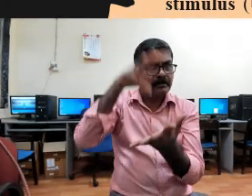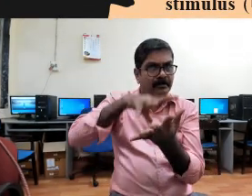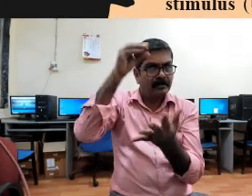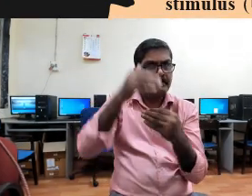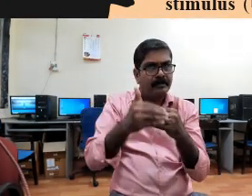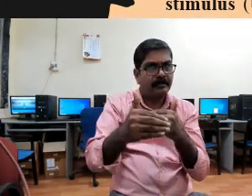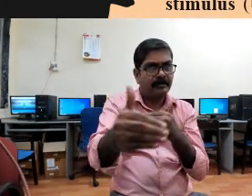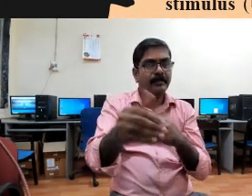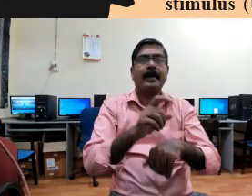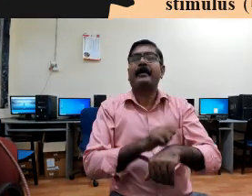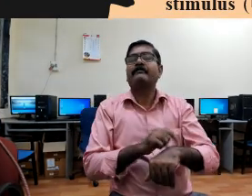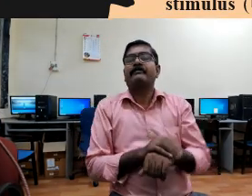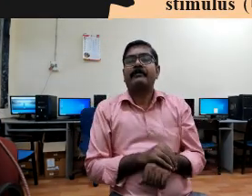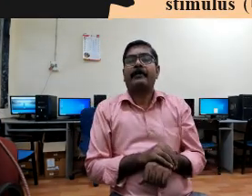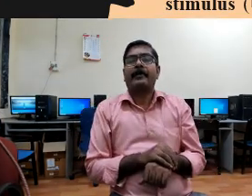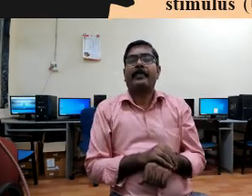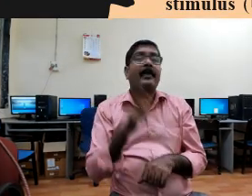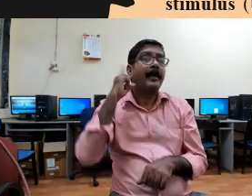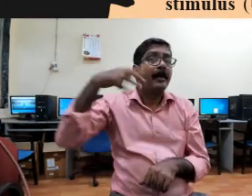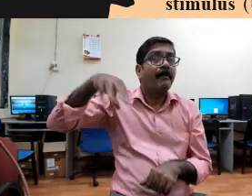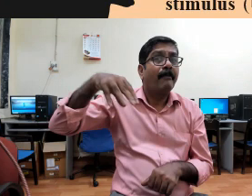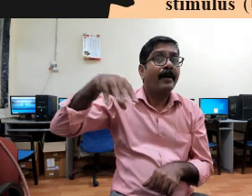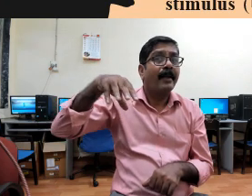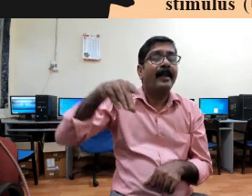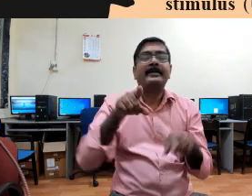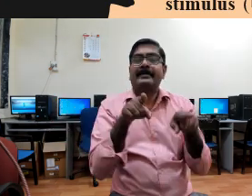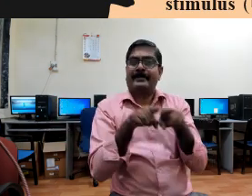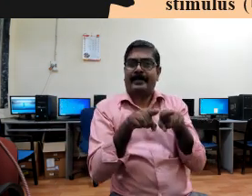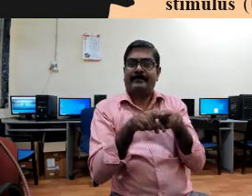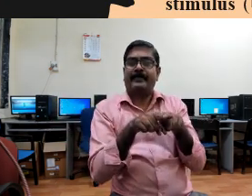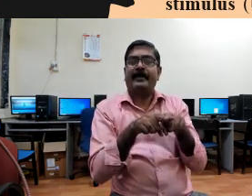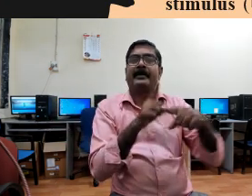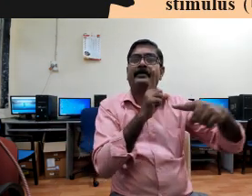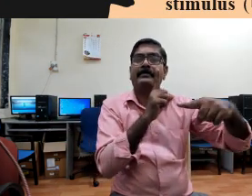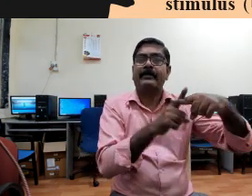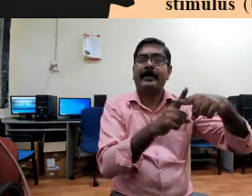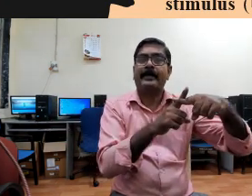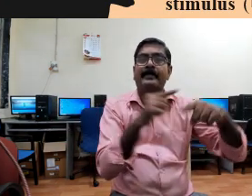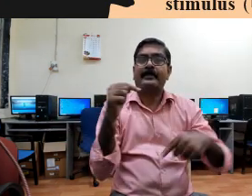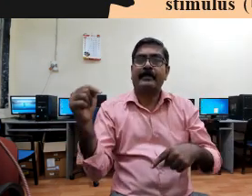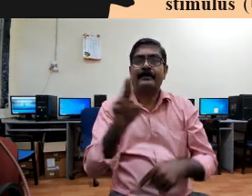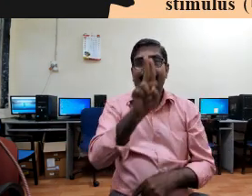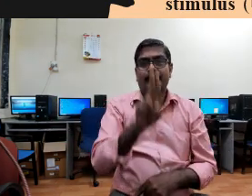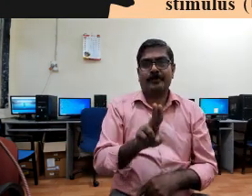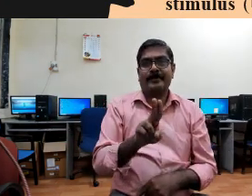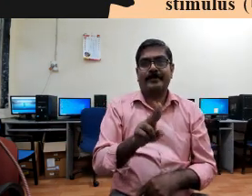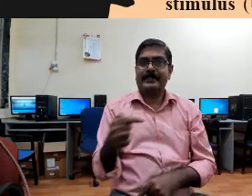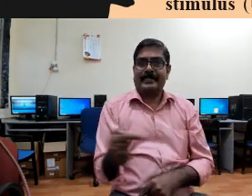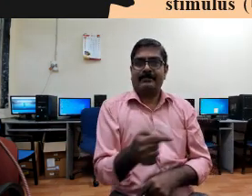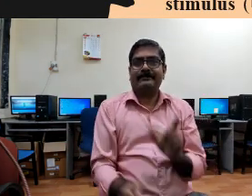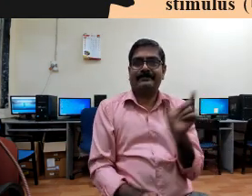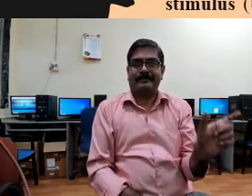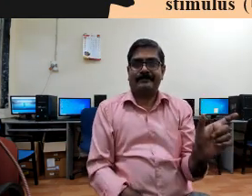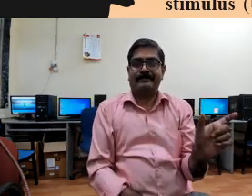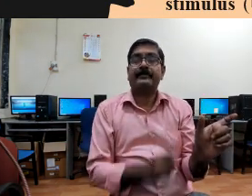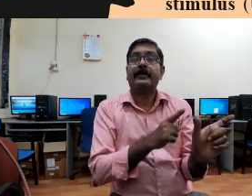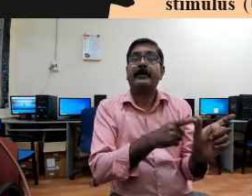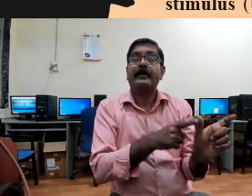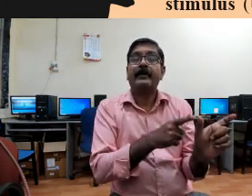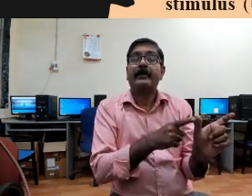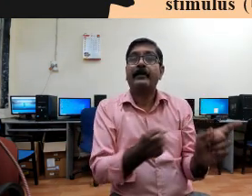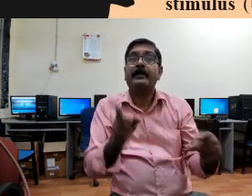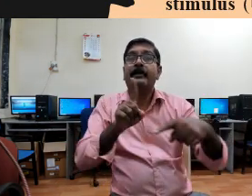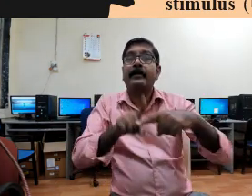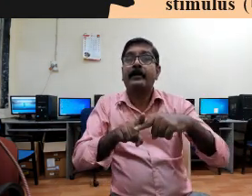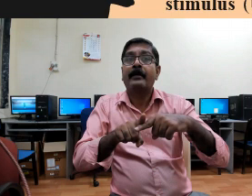During condition, when a neutral stimulus, that is the bell, is associated with the unconditioned stimulus, that